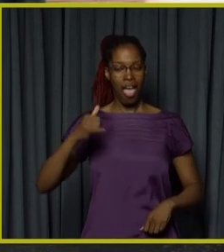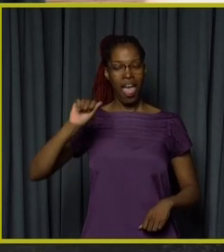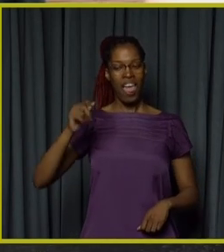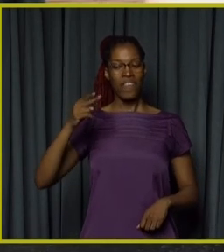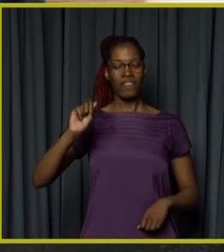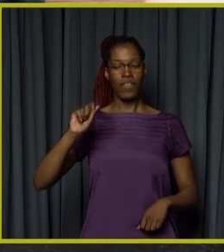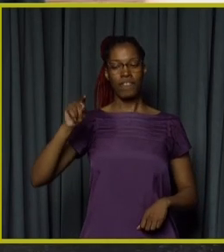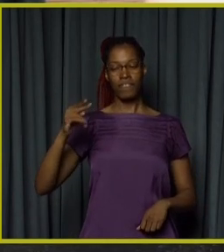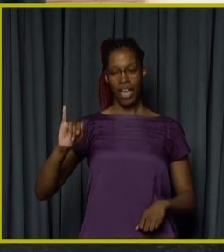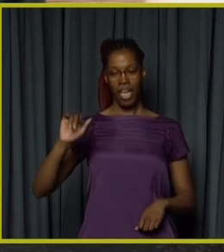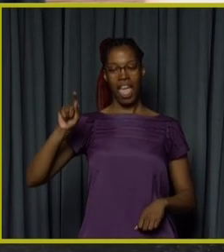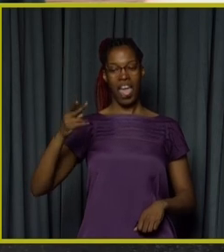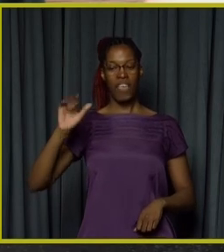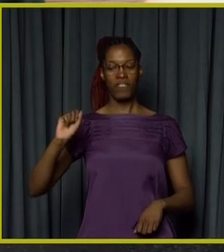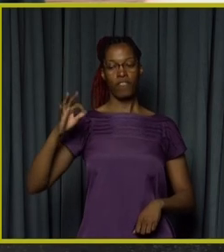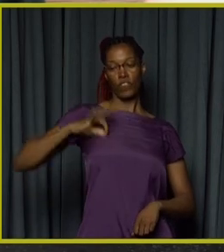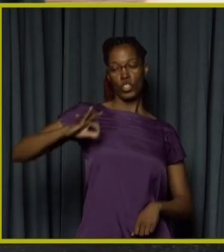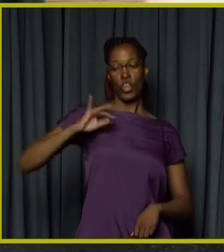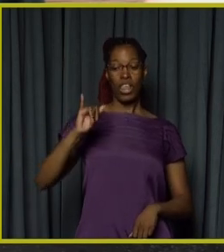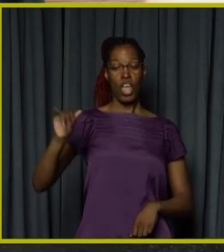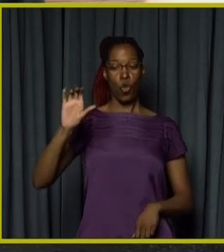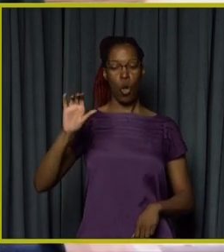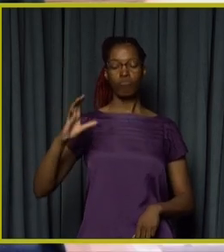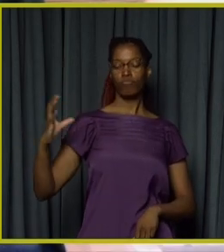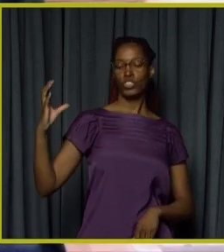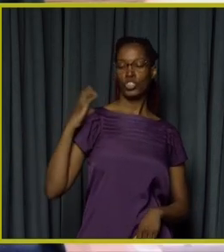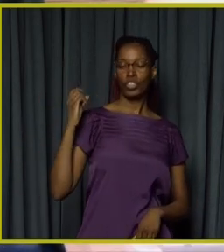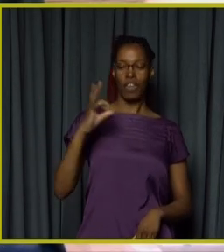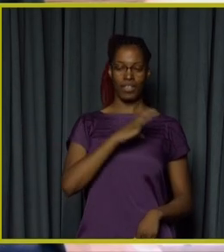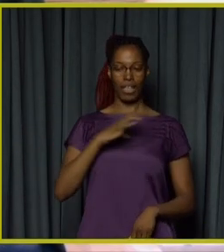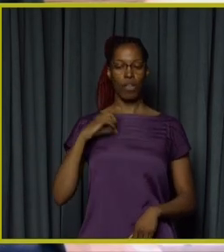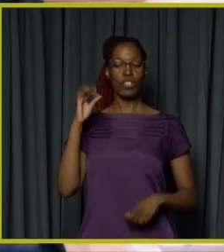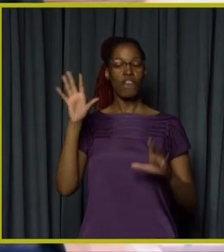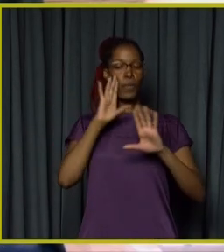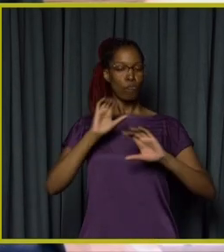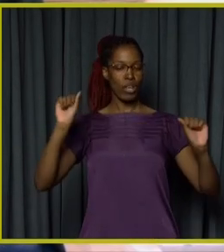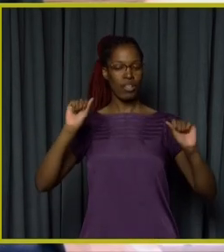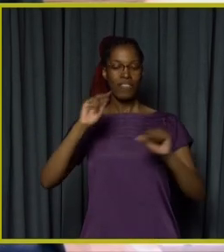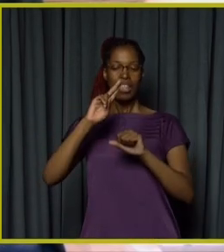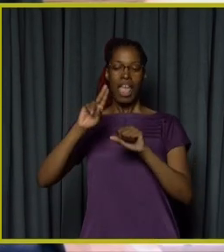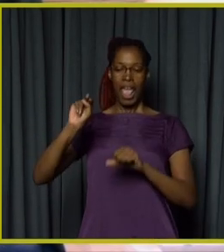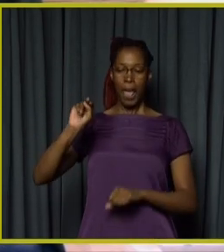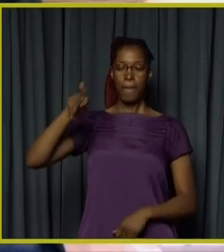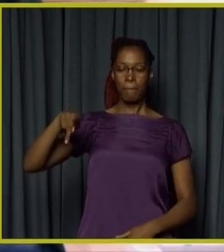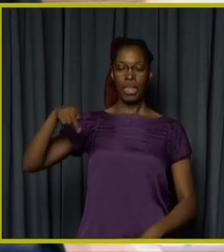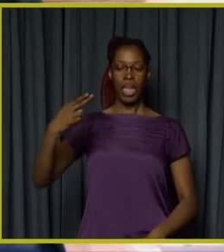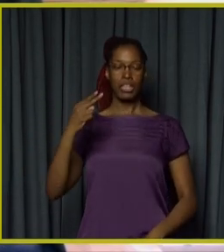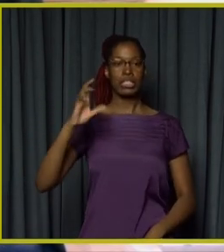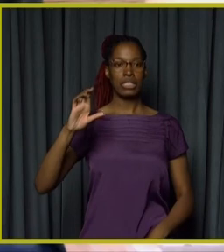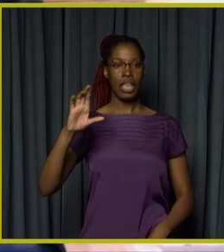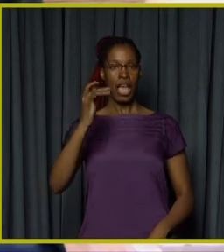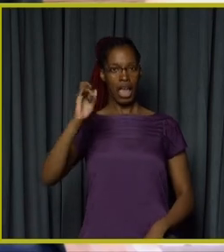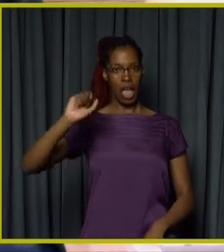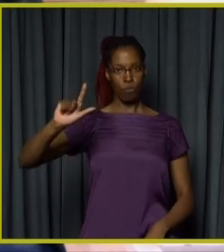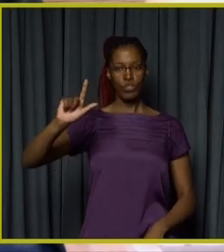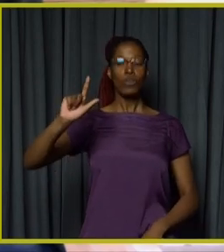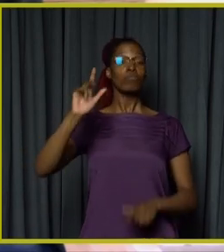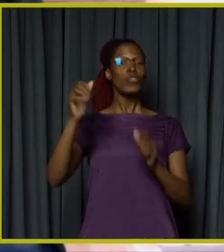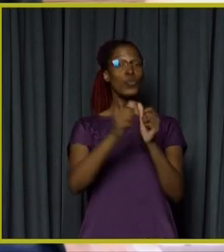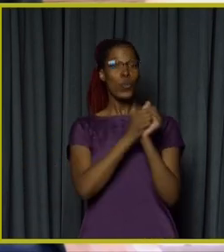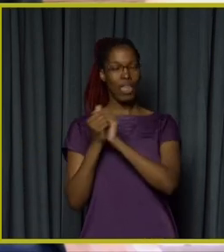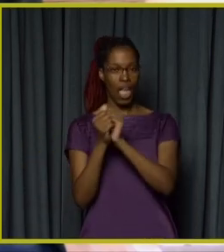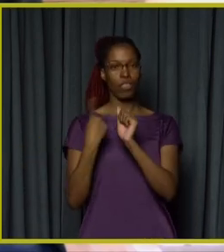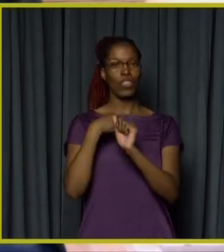Fraternity Incorporated and Chair of the Council of Presidents of the National Panhellenic Council. Together,